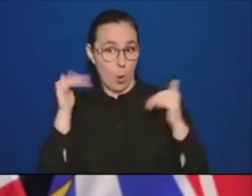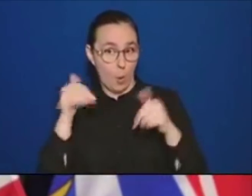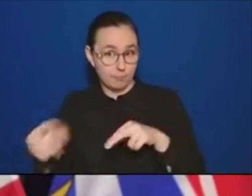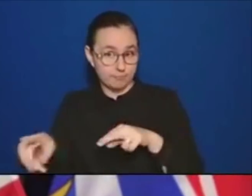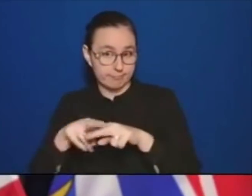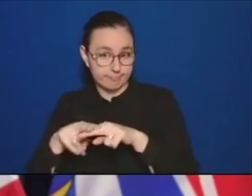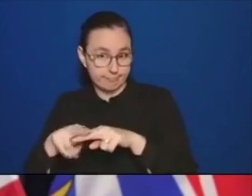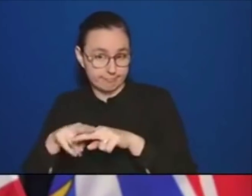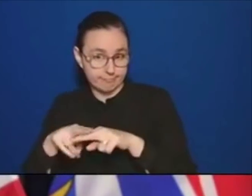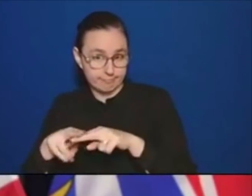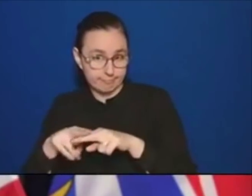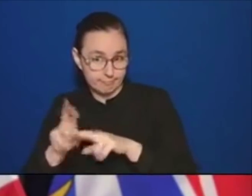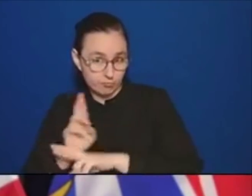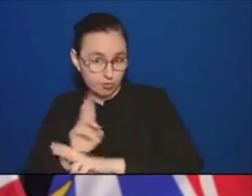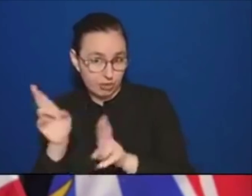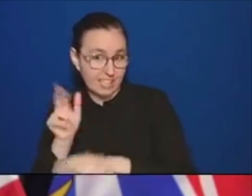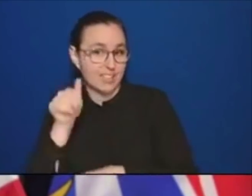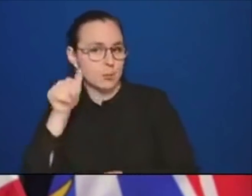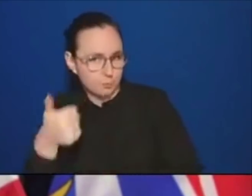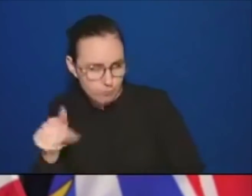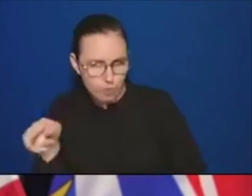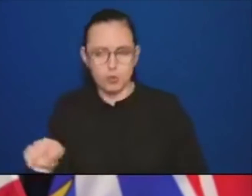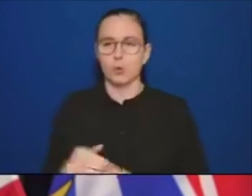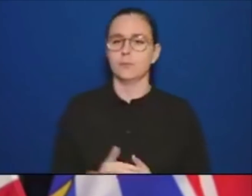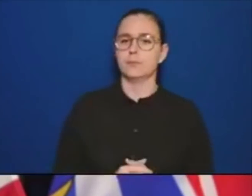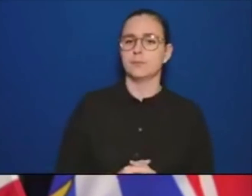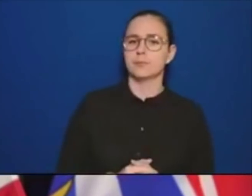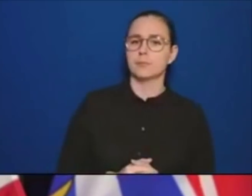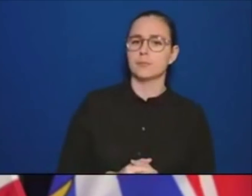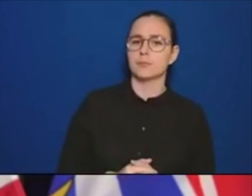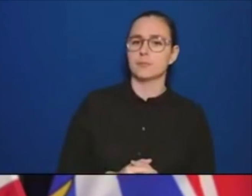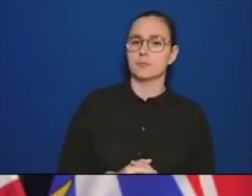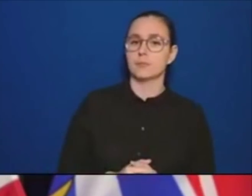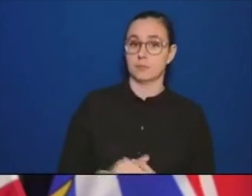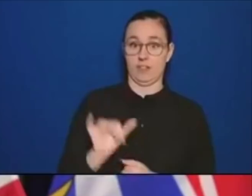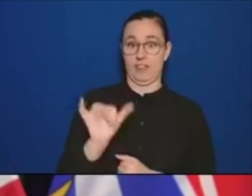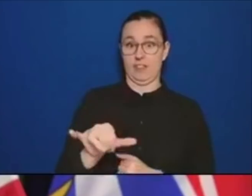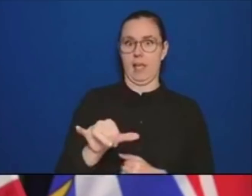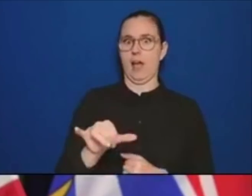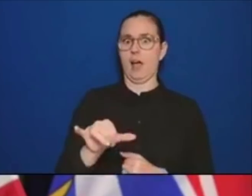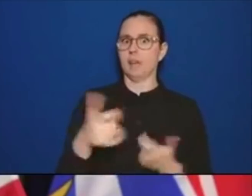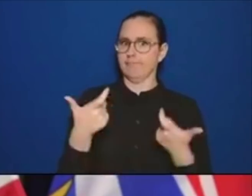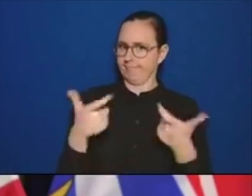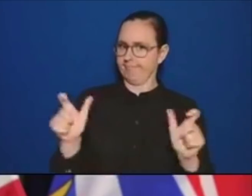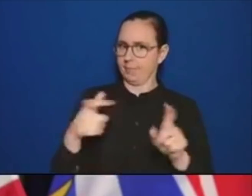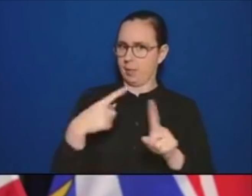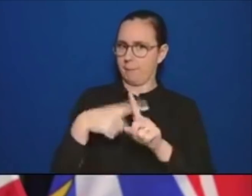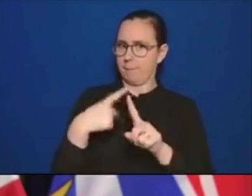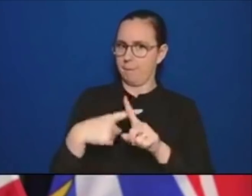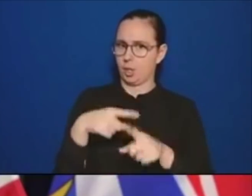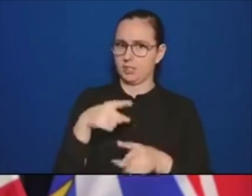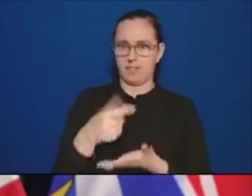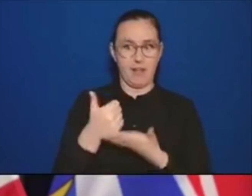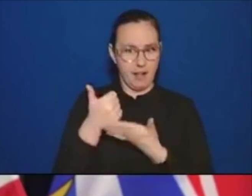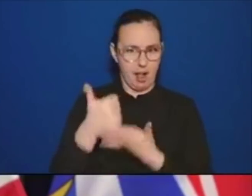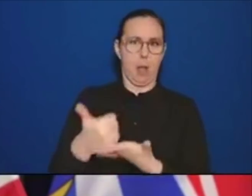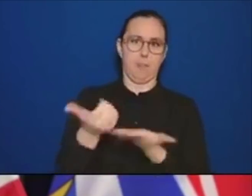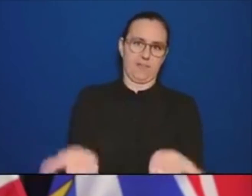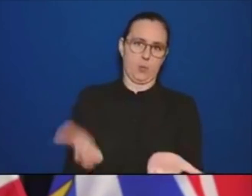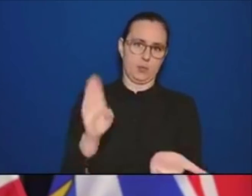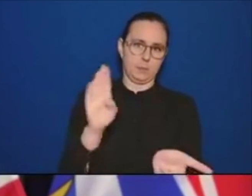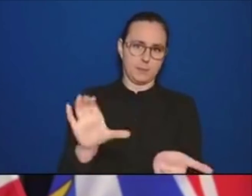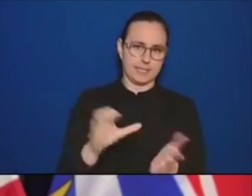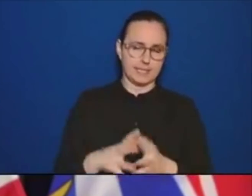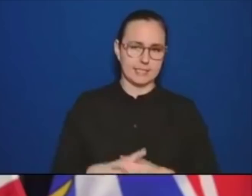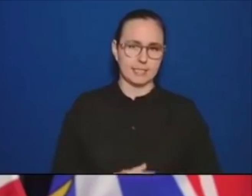tomorrow. That is going to be a huge help for British Columbia and all Canadians. And I want to express